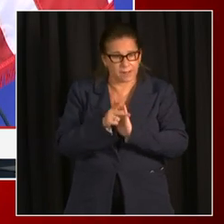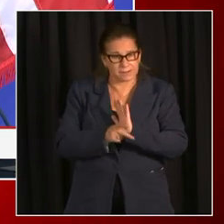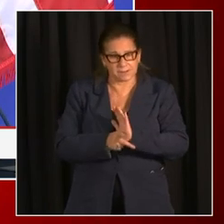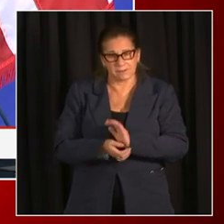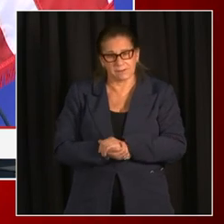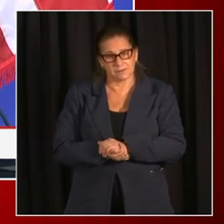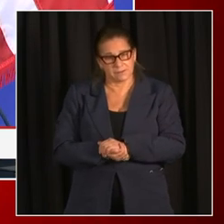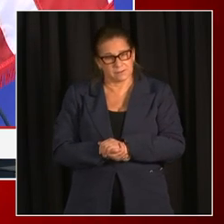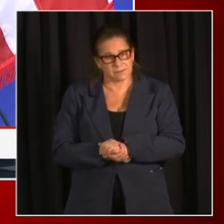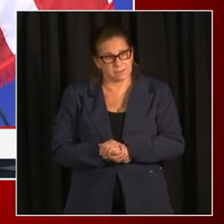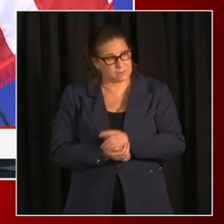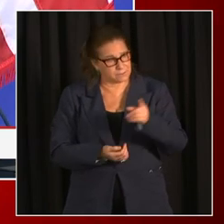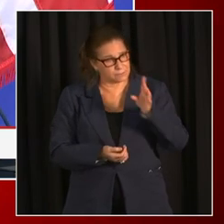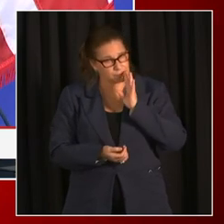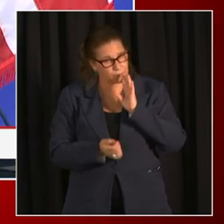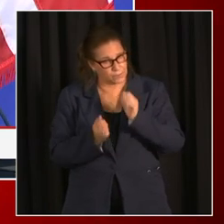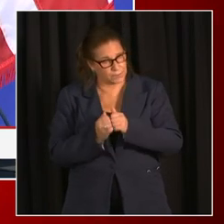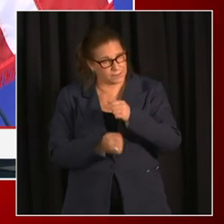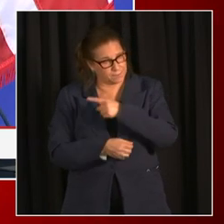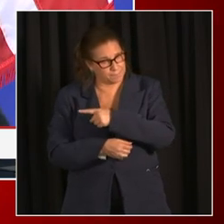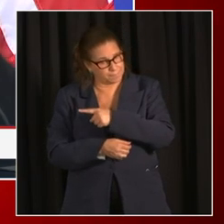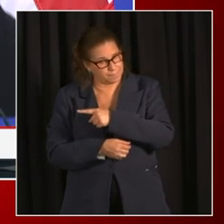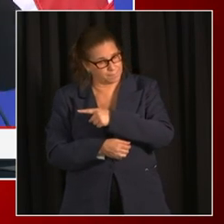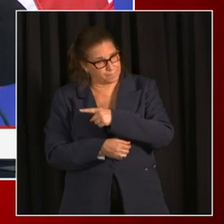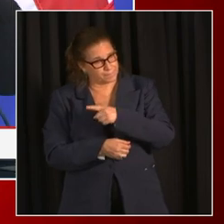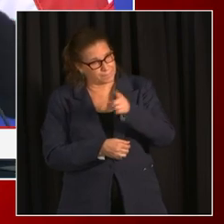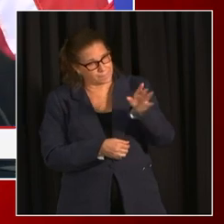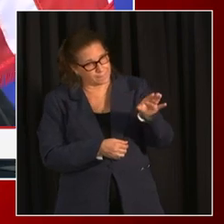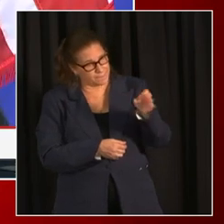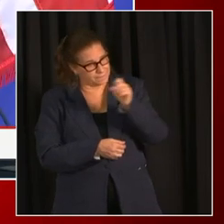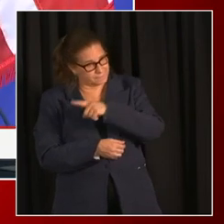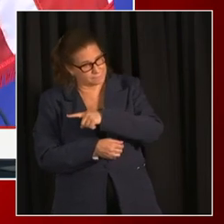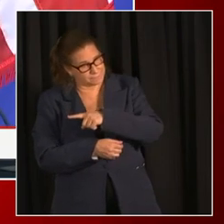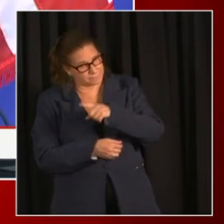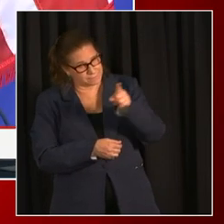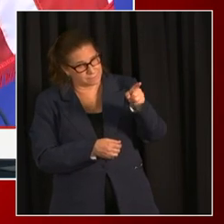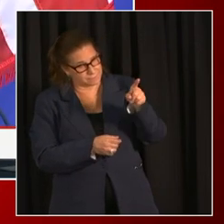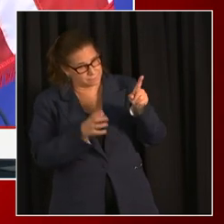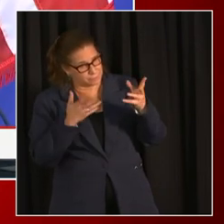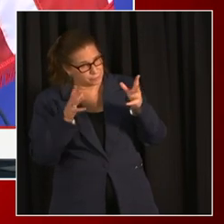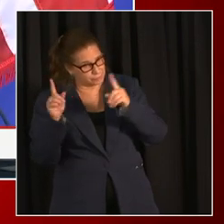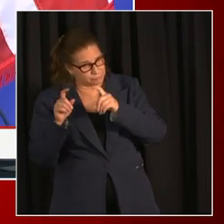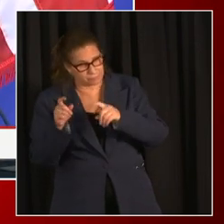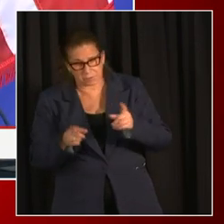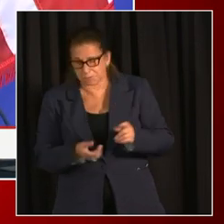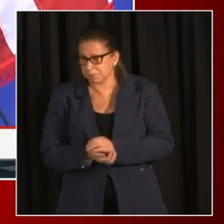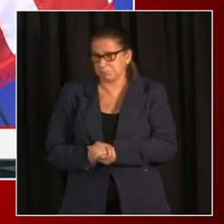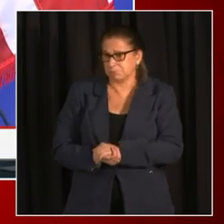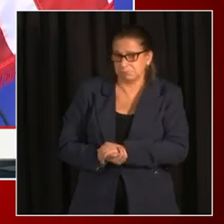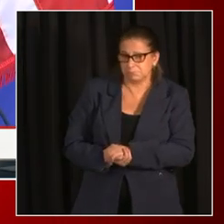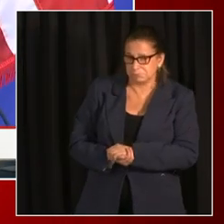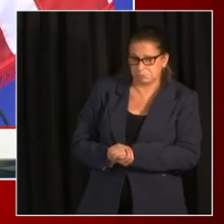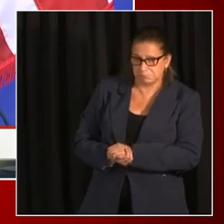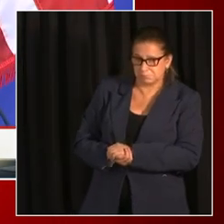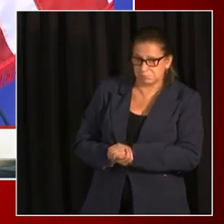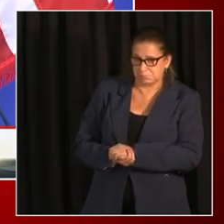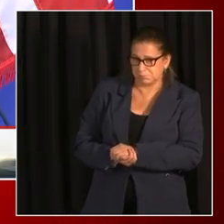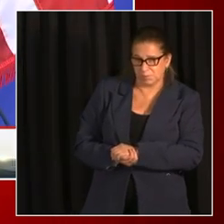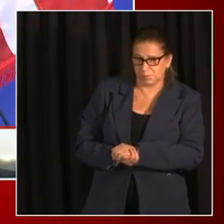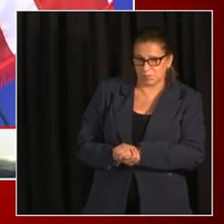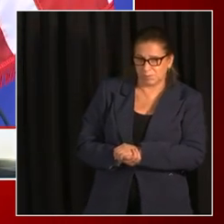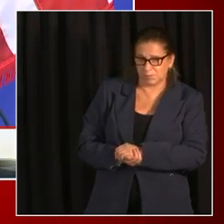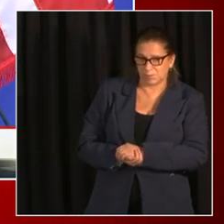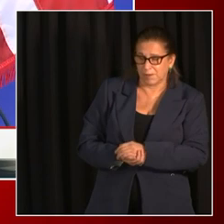a conversation you had with him where you asked when he started discussing this job with Howard? I asked my general